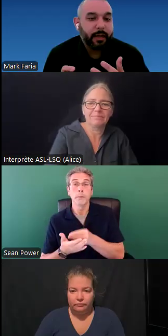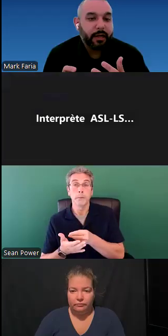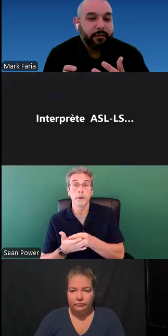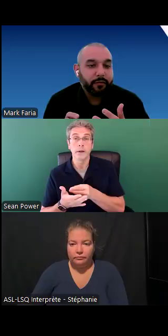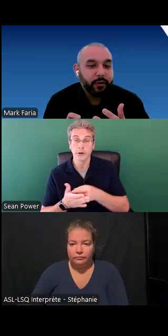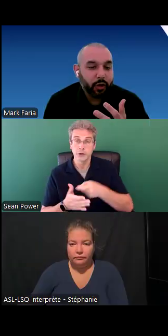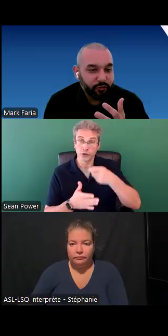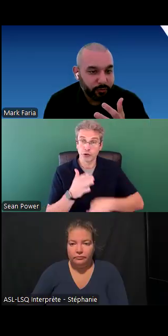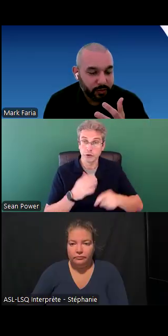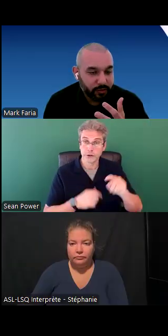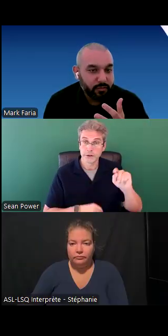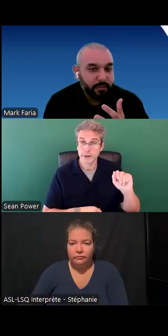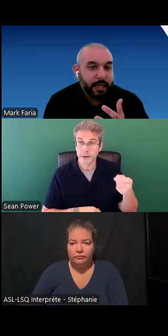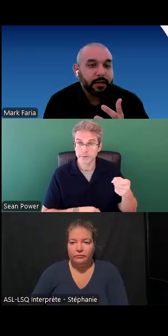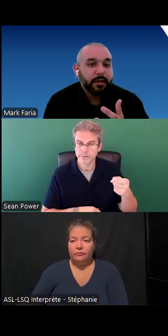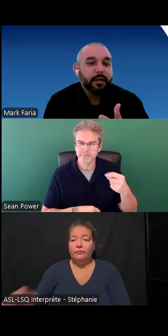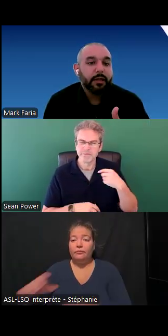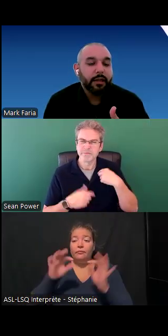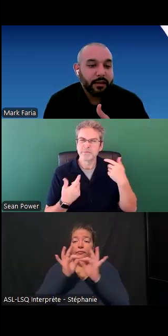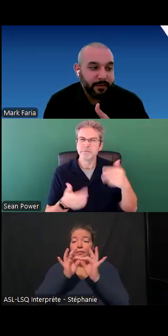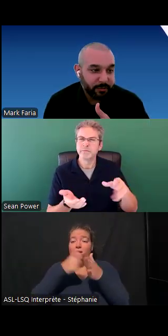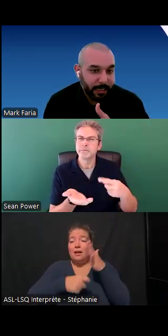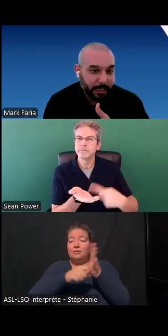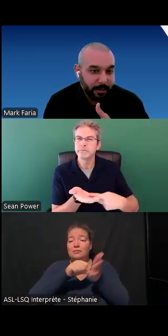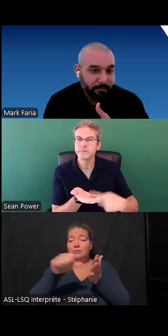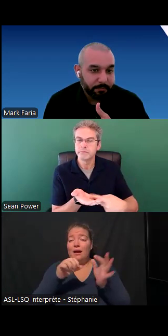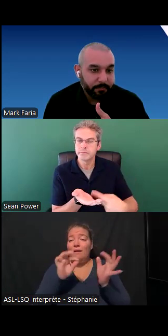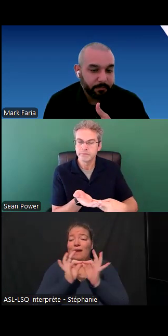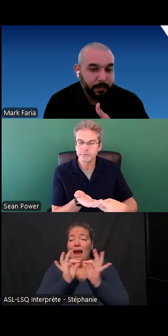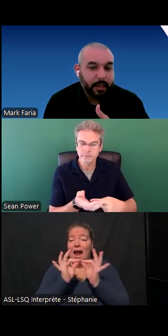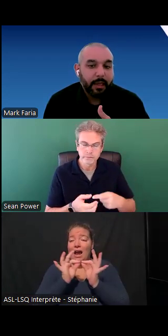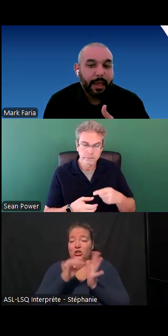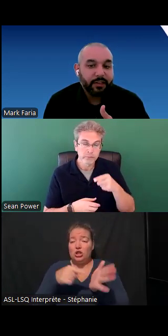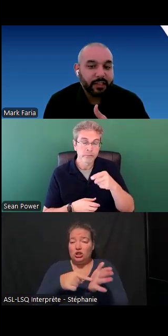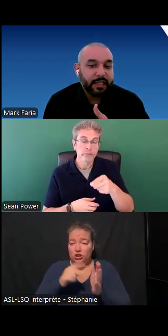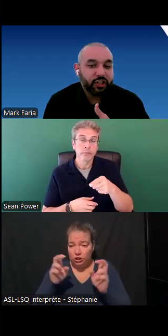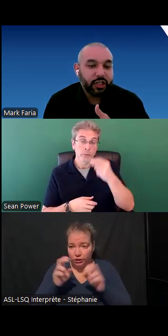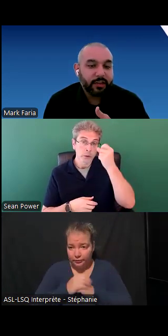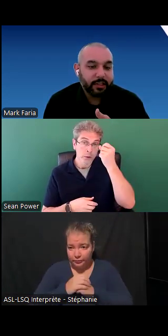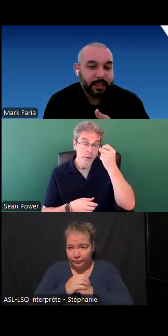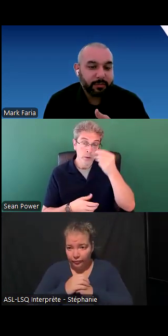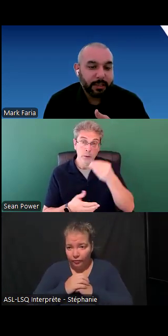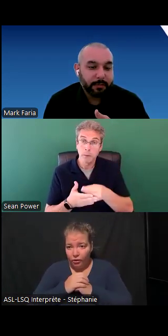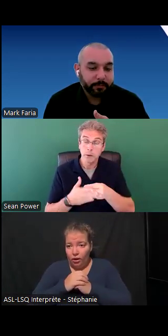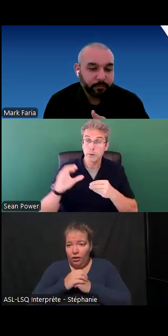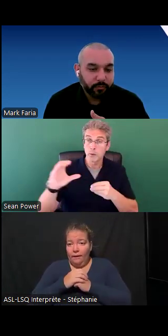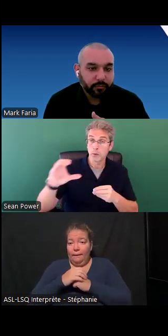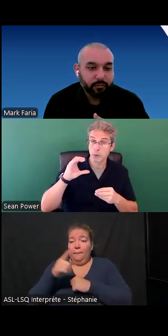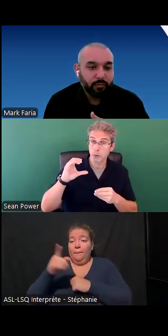up of your contributions that you made, the investment income, and the CDSG and the